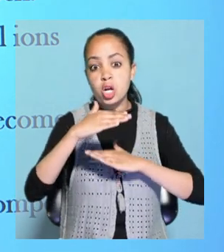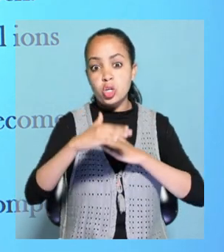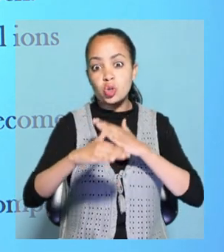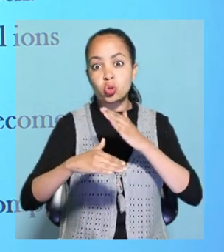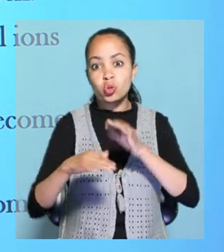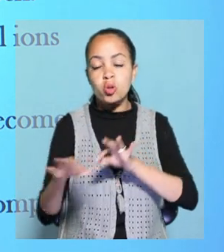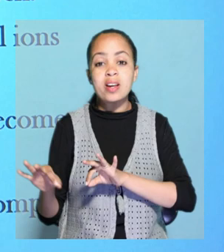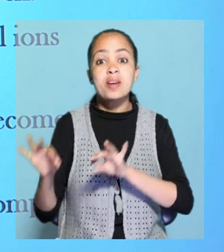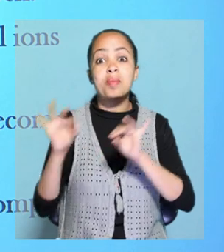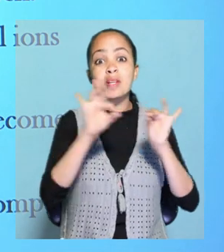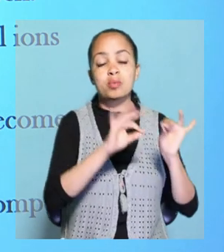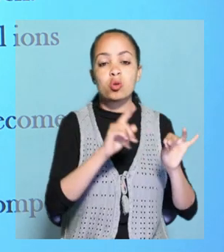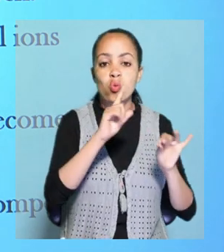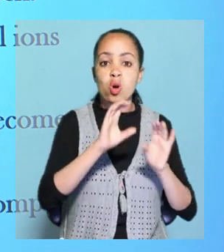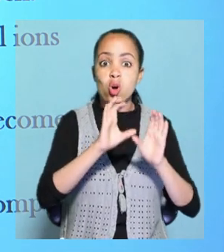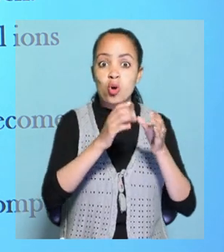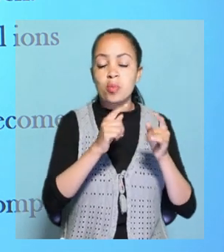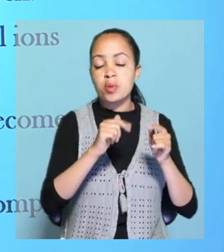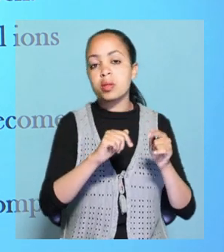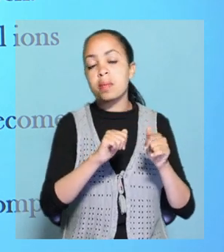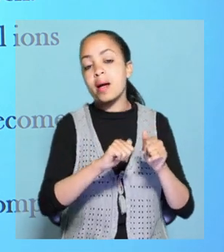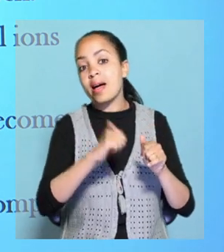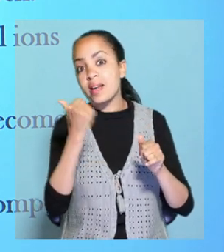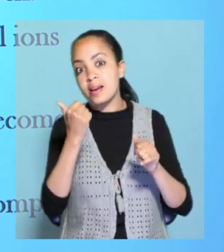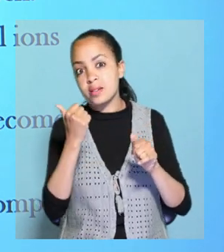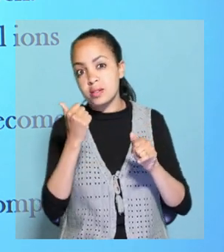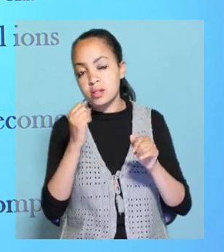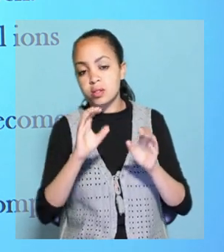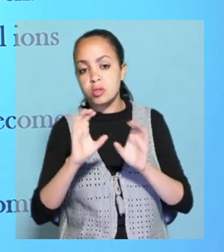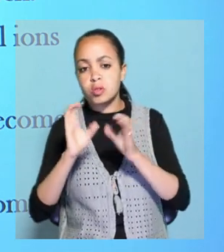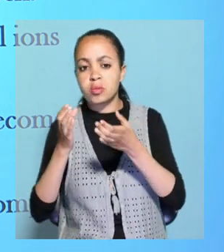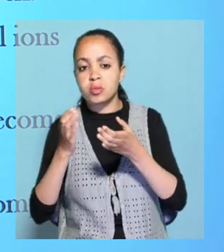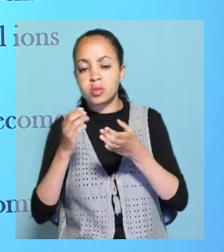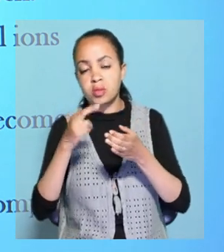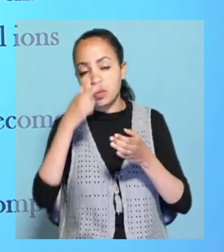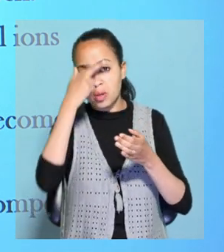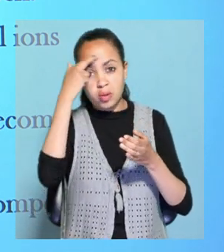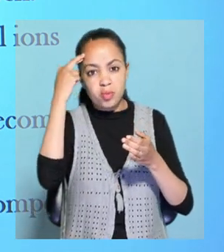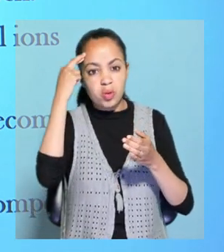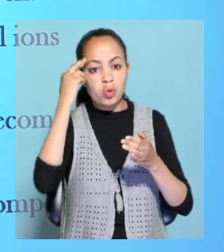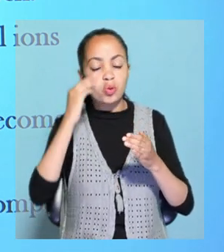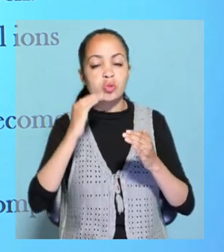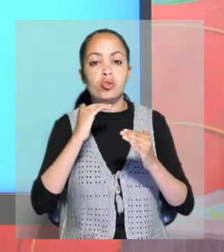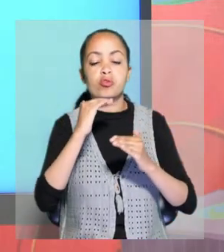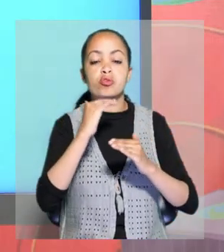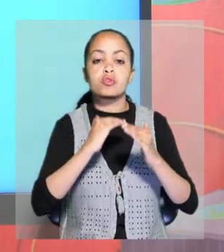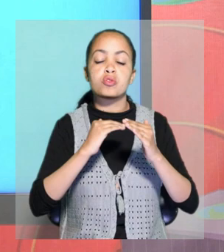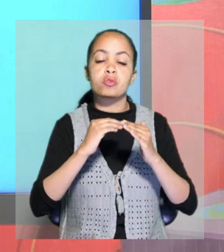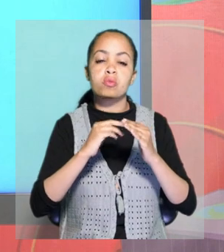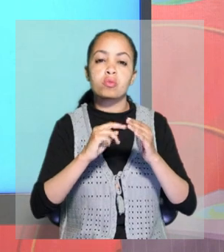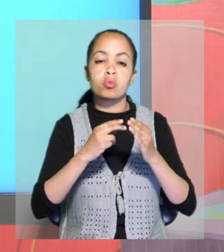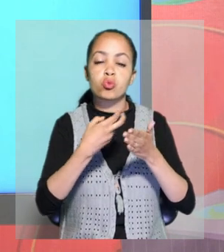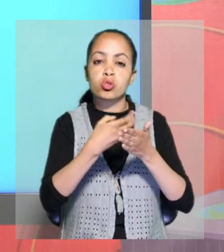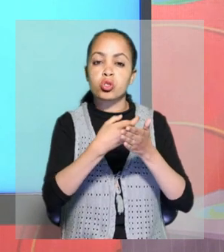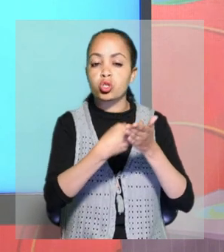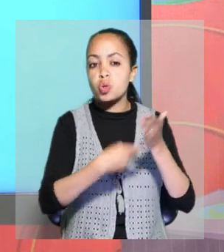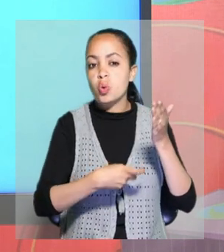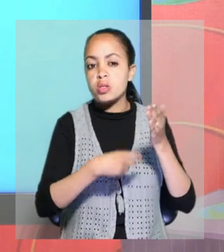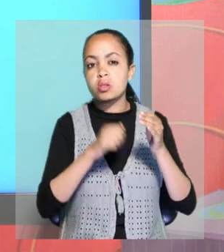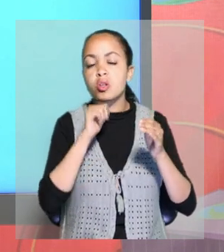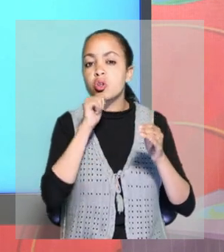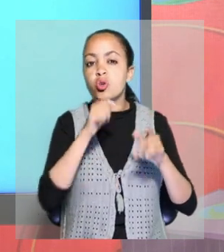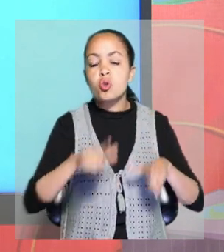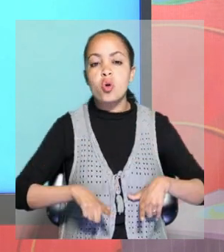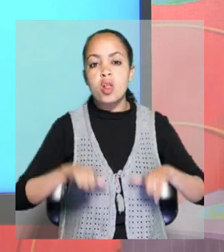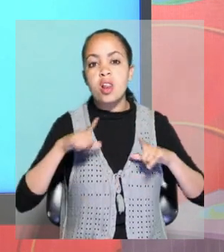another in a given stage or in a given sequence of stage. There is no life